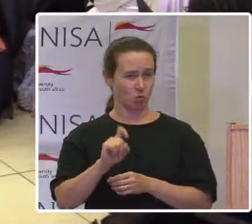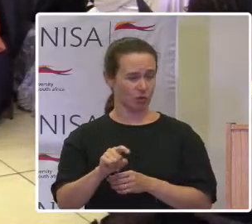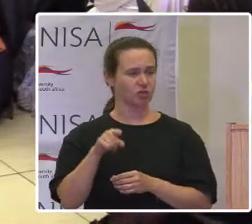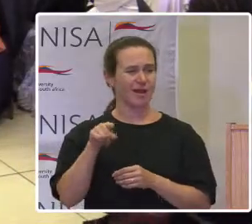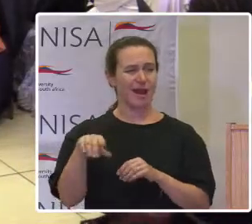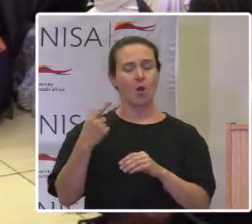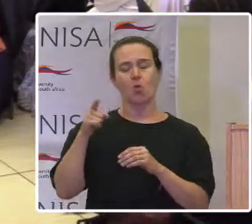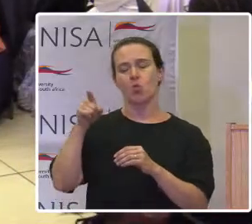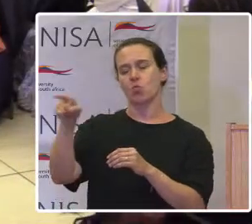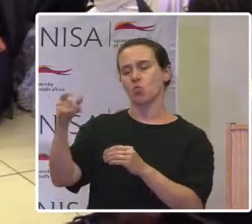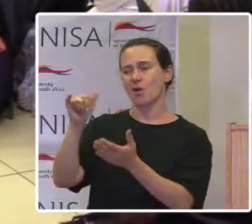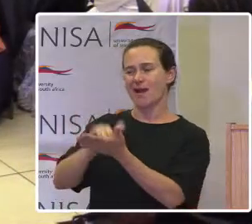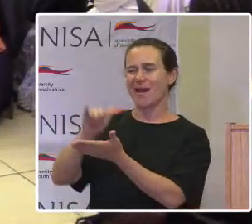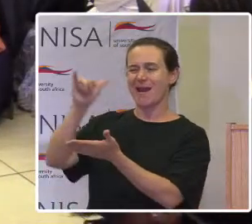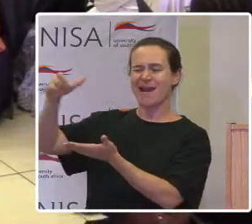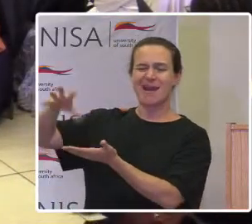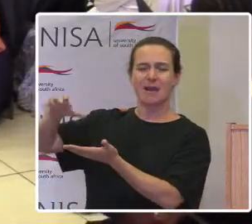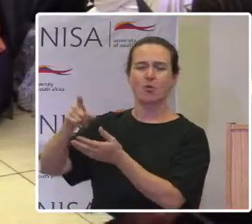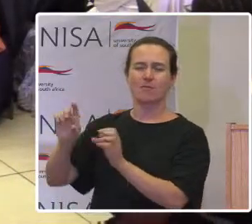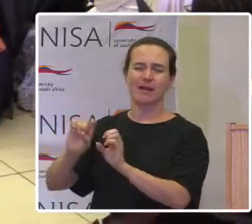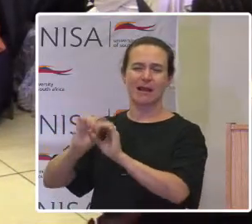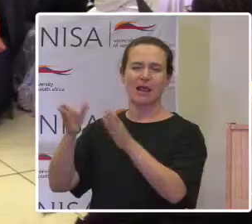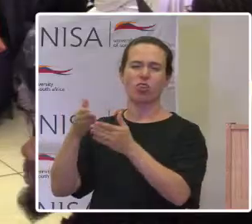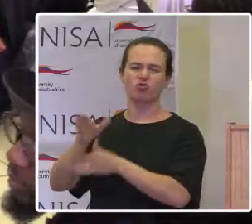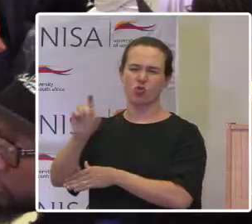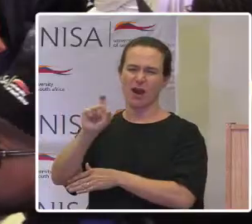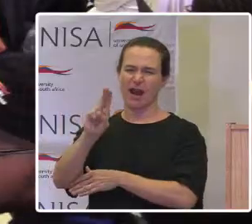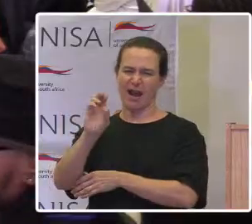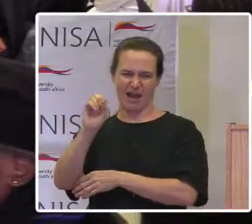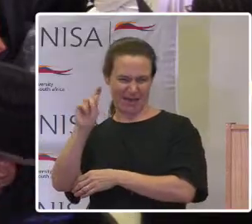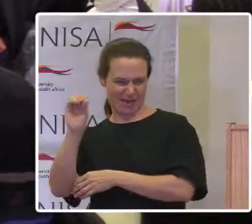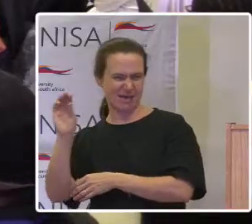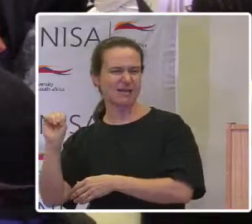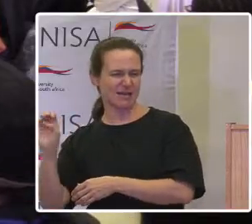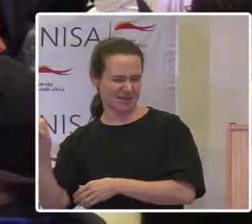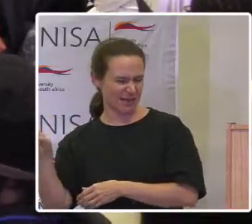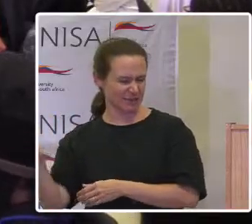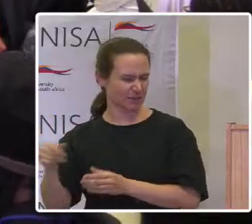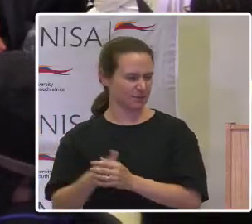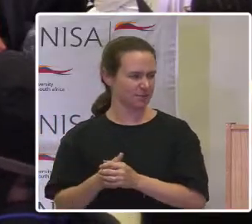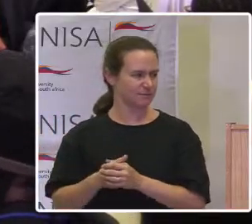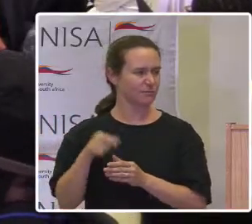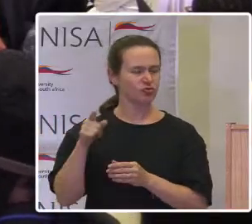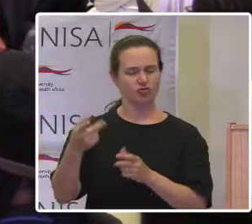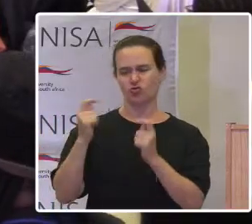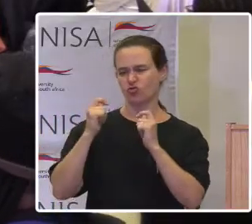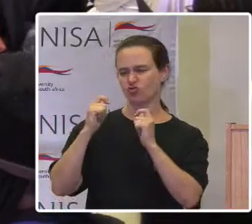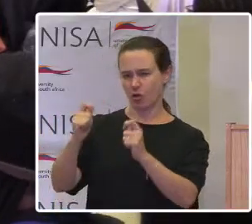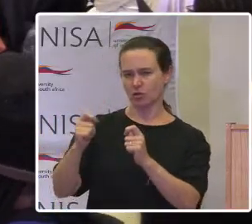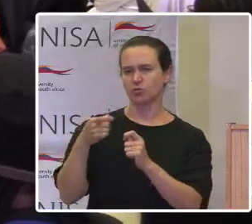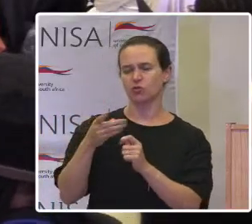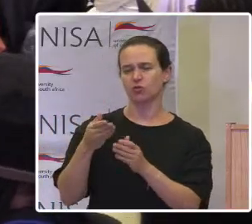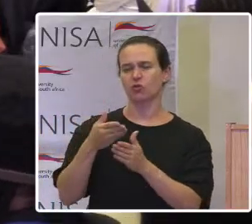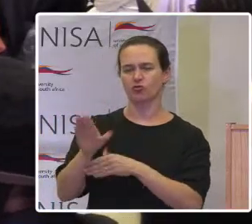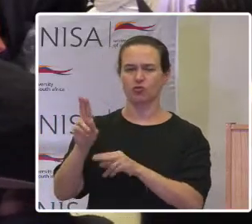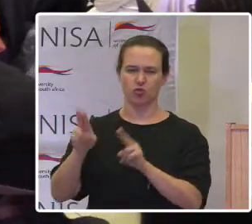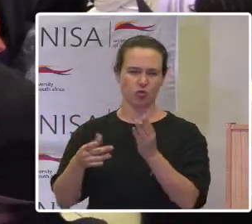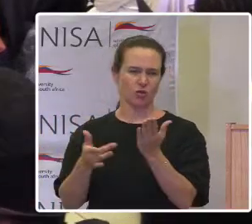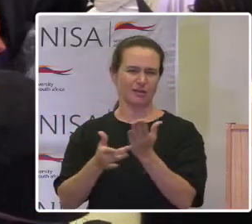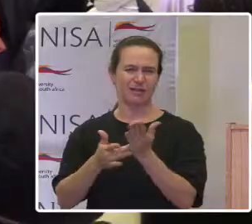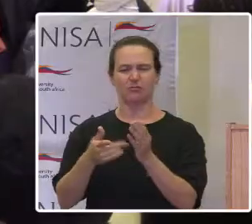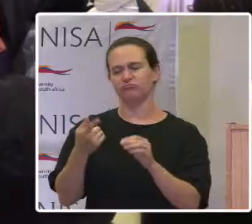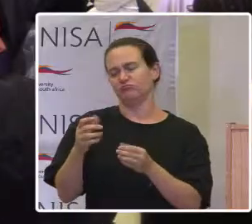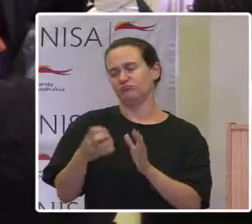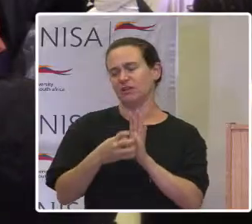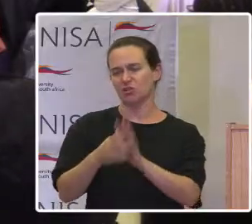goods at our ports with the speed of technological innovation in terms of transporting goods via new technologies like